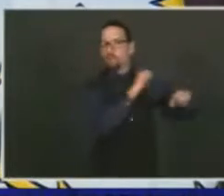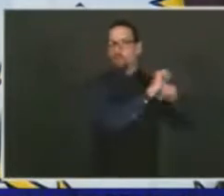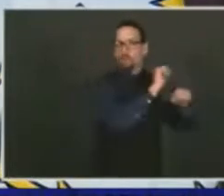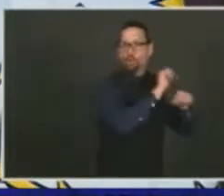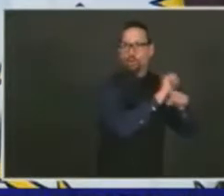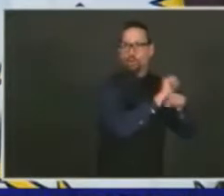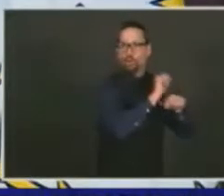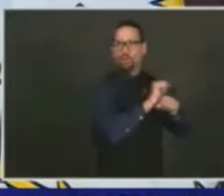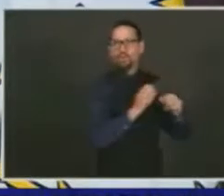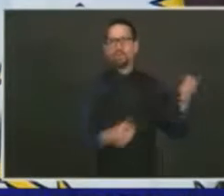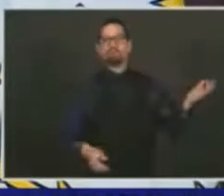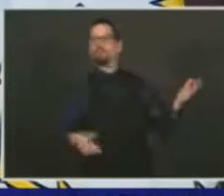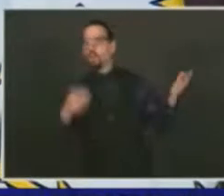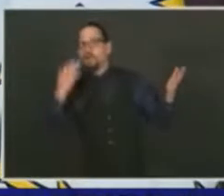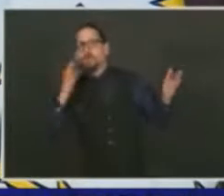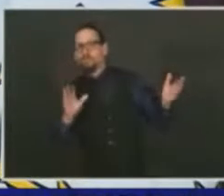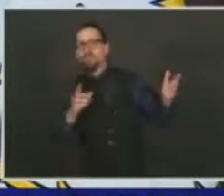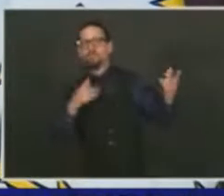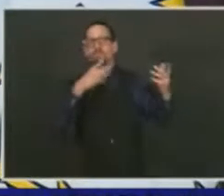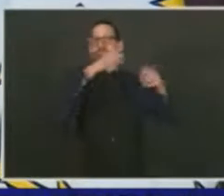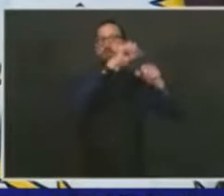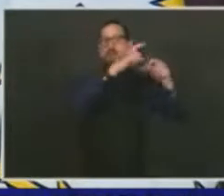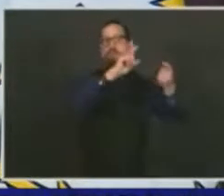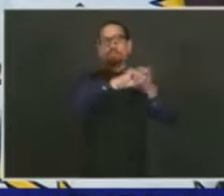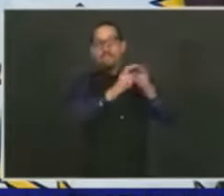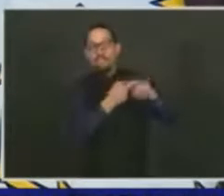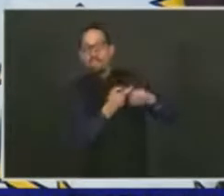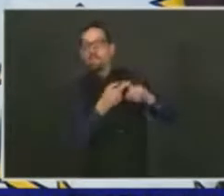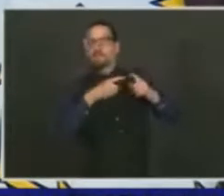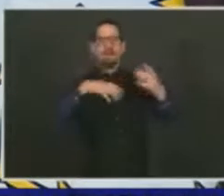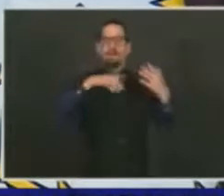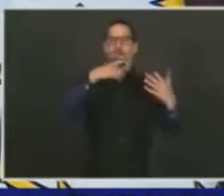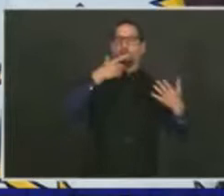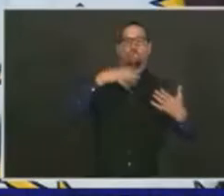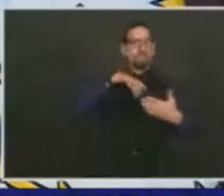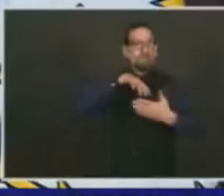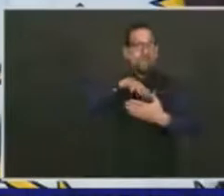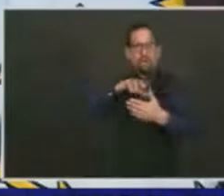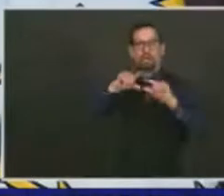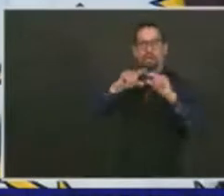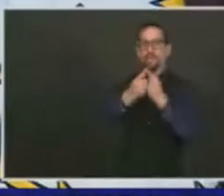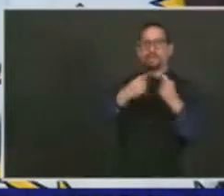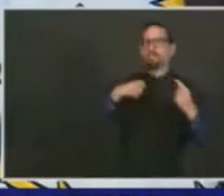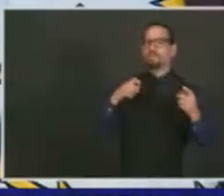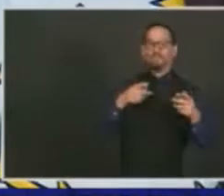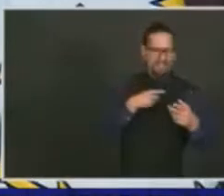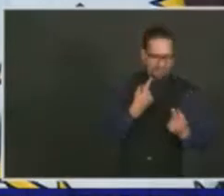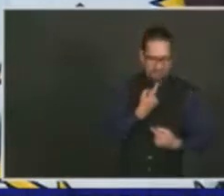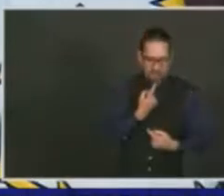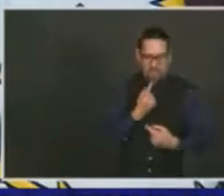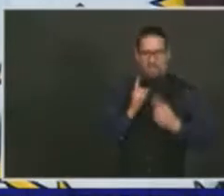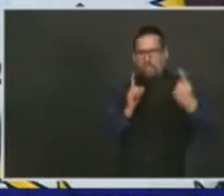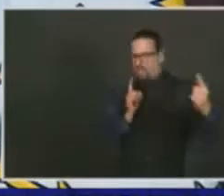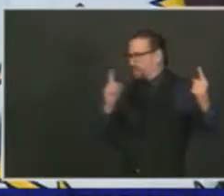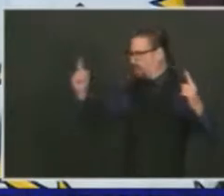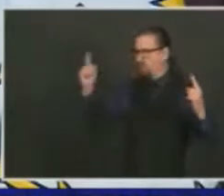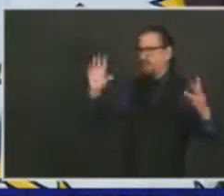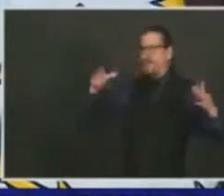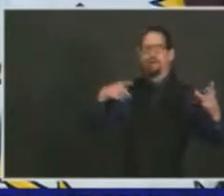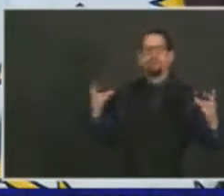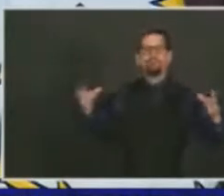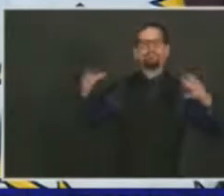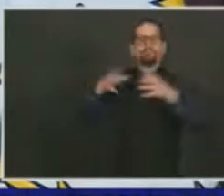They're getting together with their friends to do study groups. They're congregating a lot due to